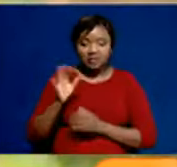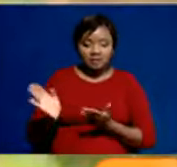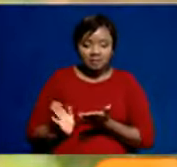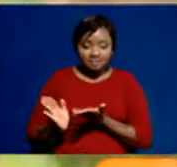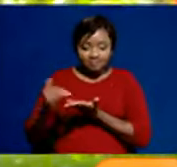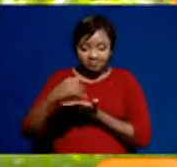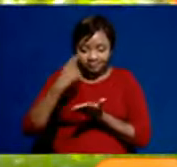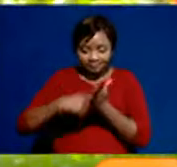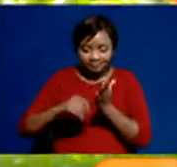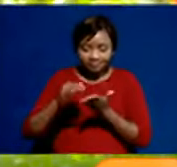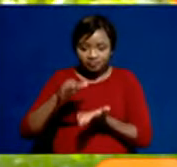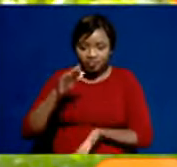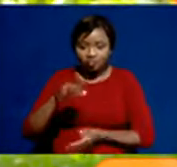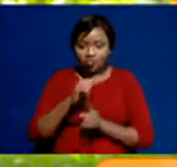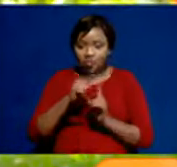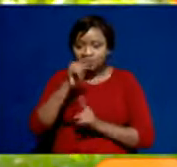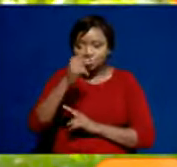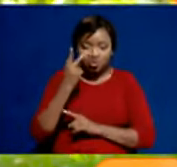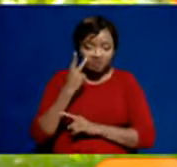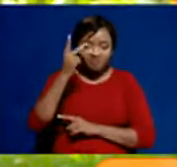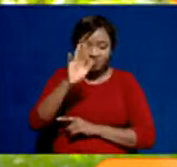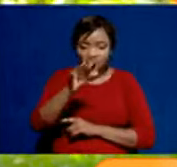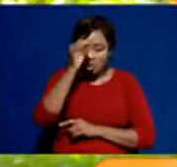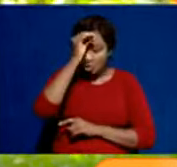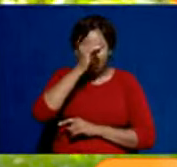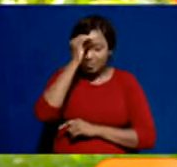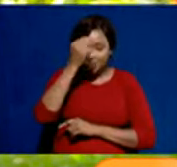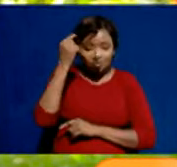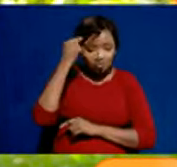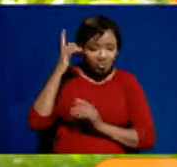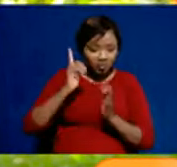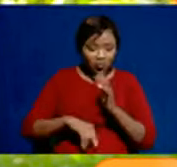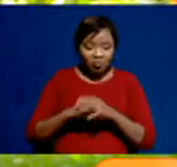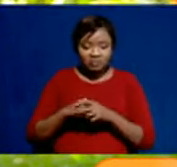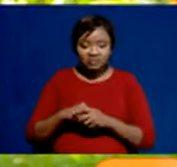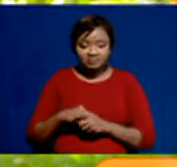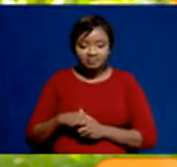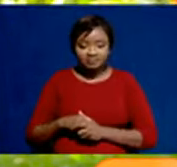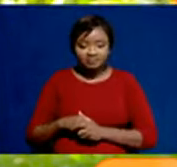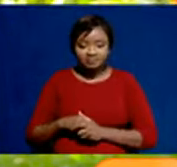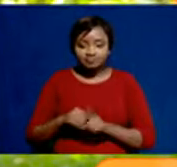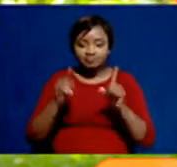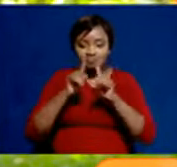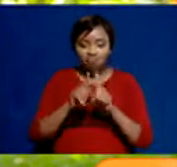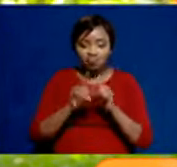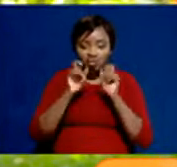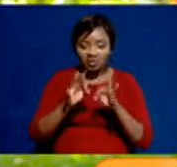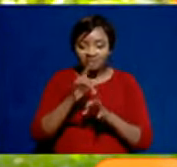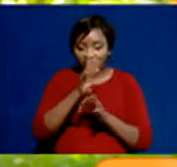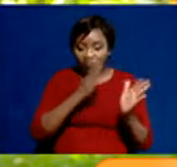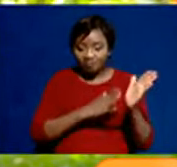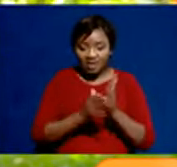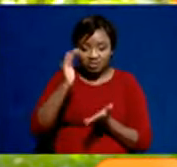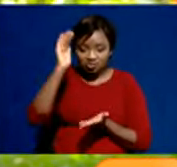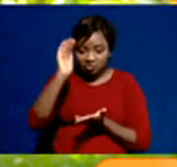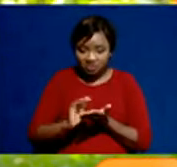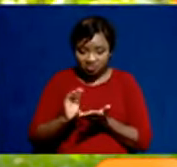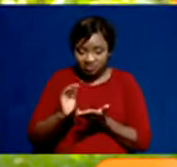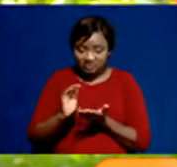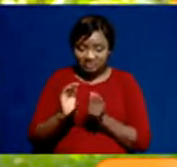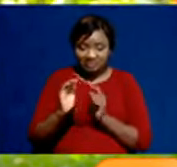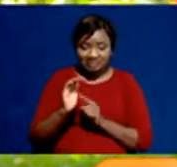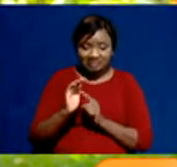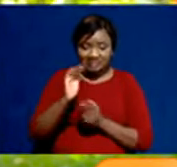be your view in as far as the revenues that you continue to collect, and if you're to reduce the VAT on fuel, doesn't that go